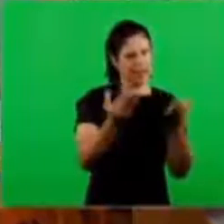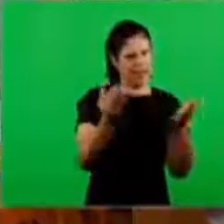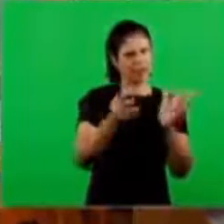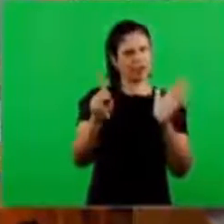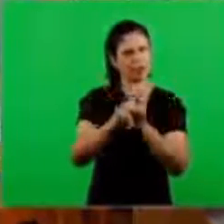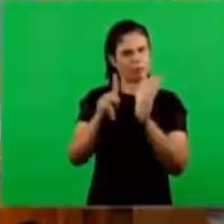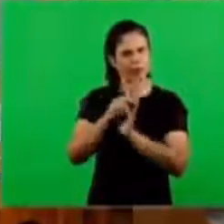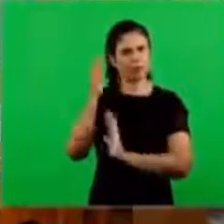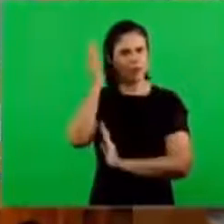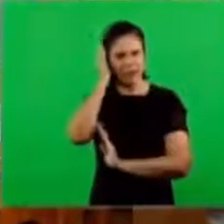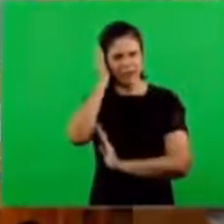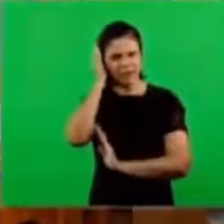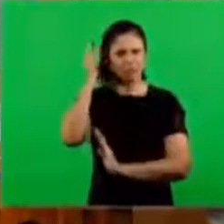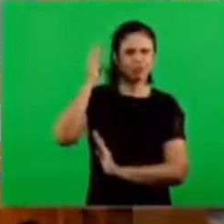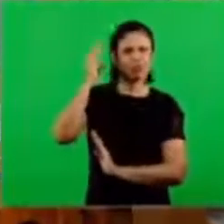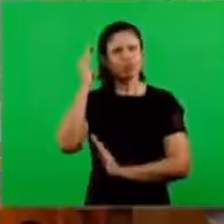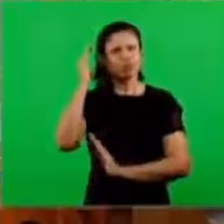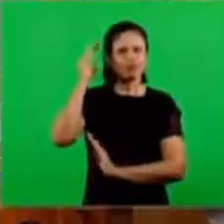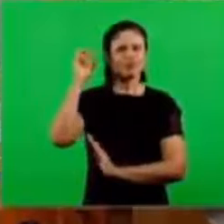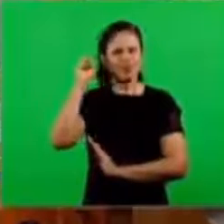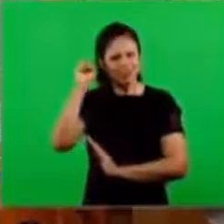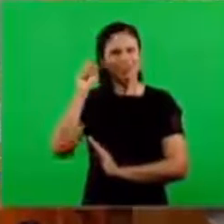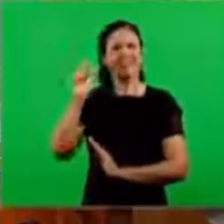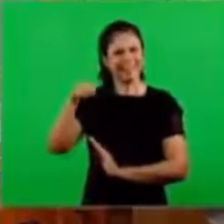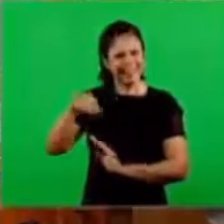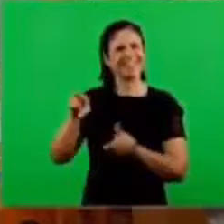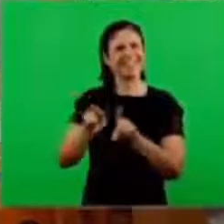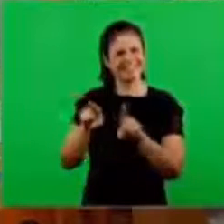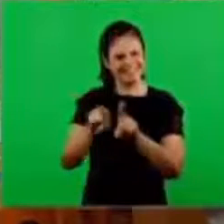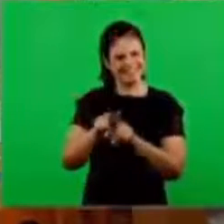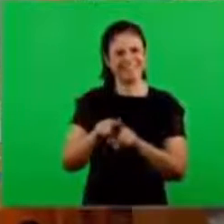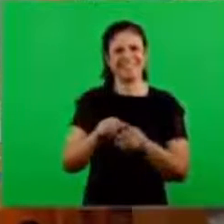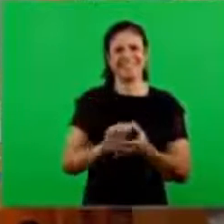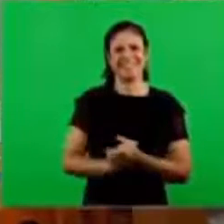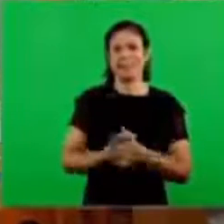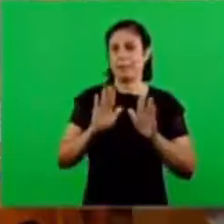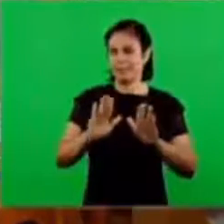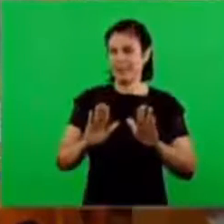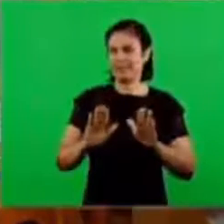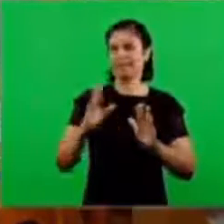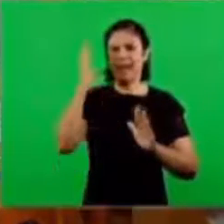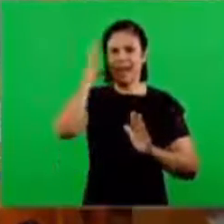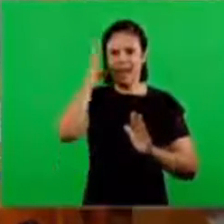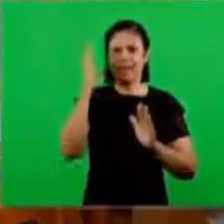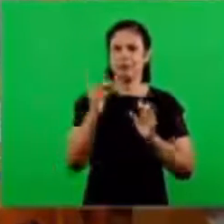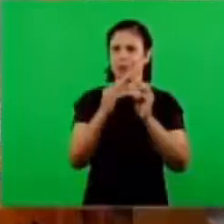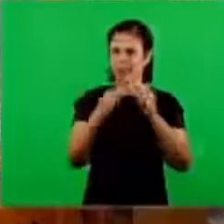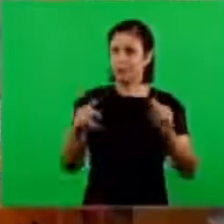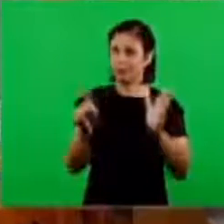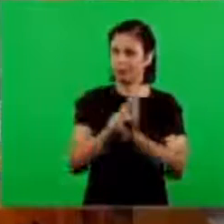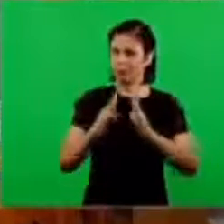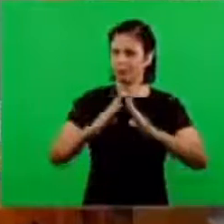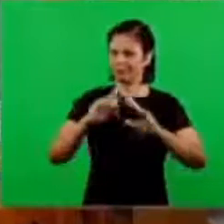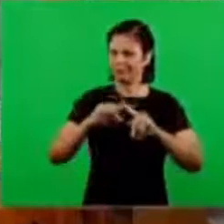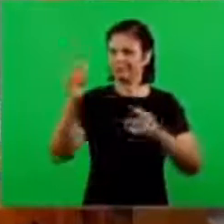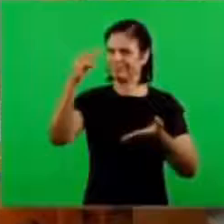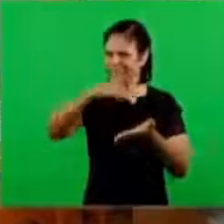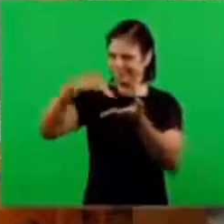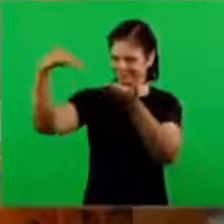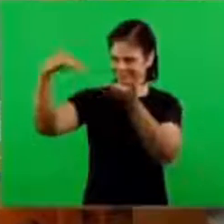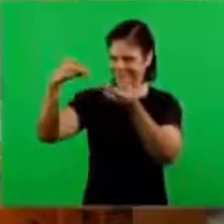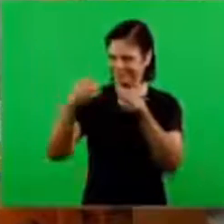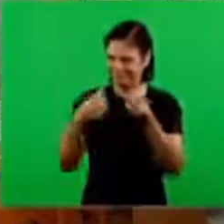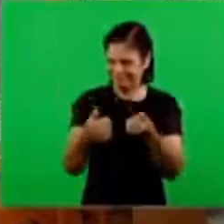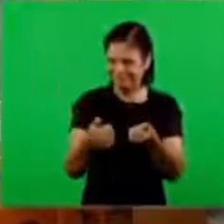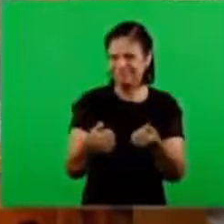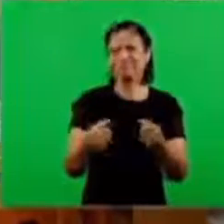radio. This radio belongs to the Foundation Pastor's Baus, but it belongs to the Church Maranatha. Well,